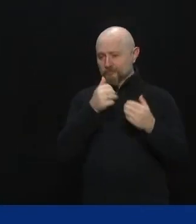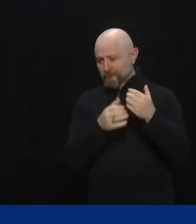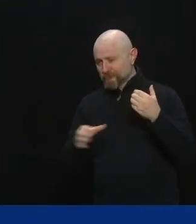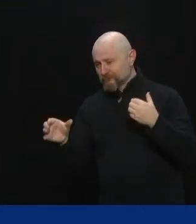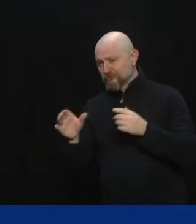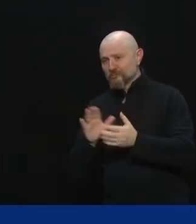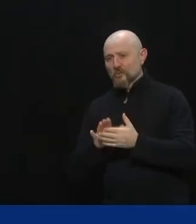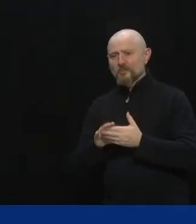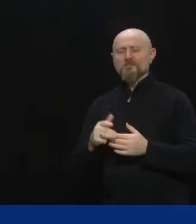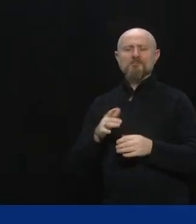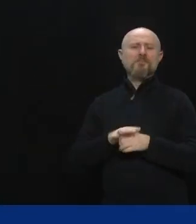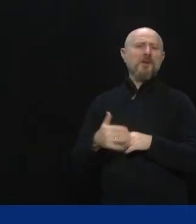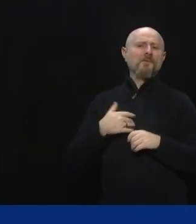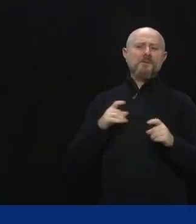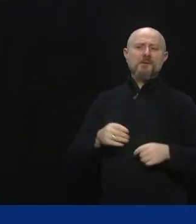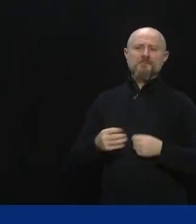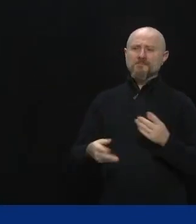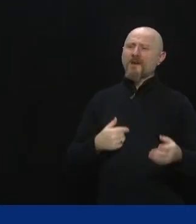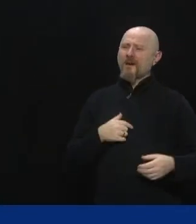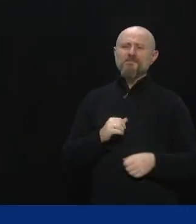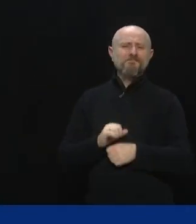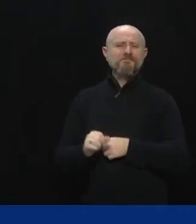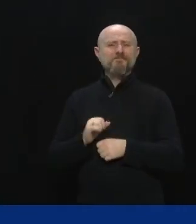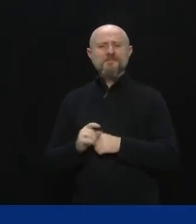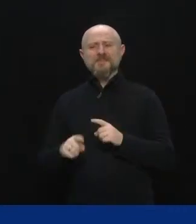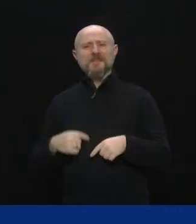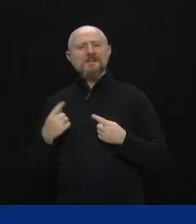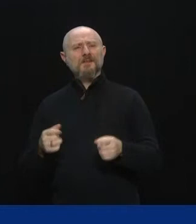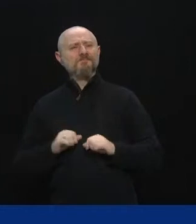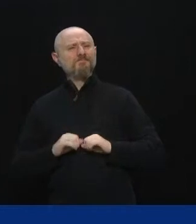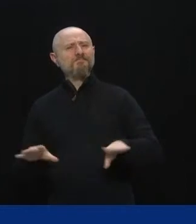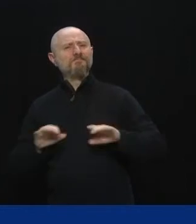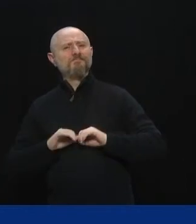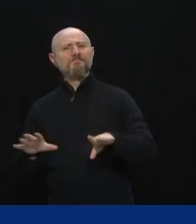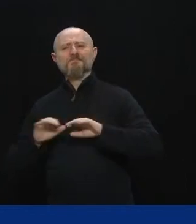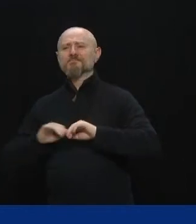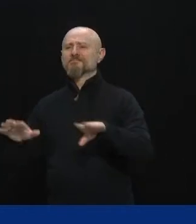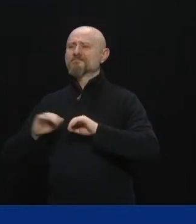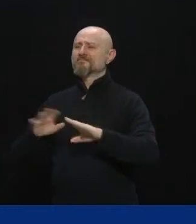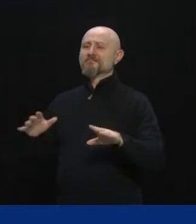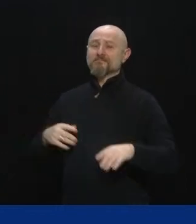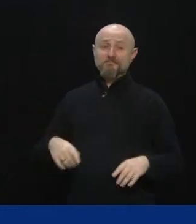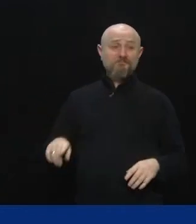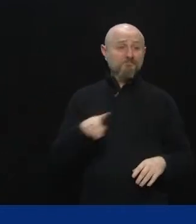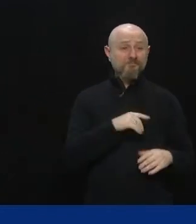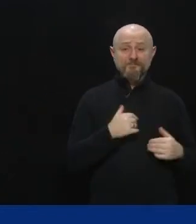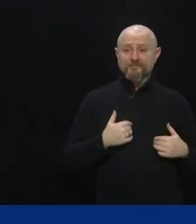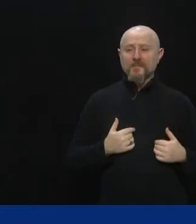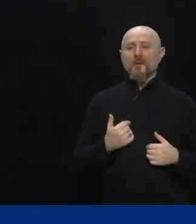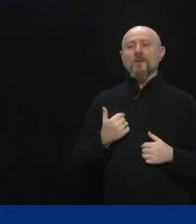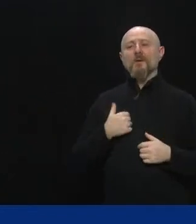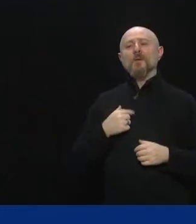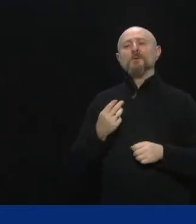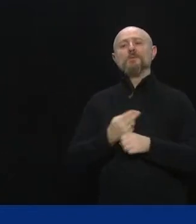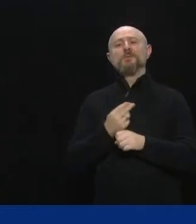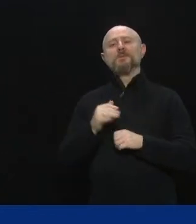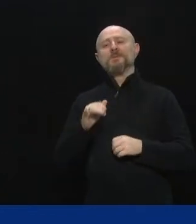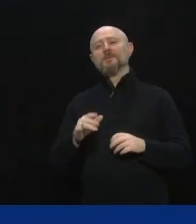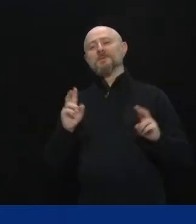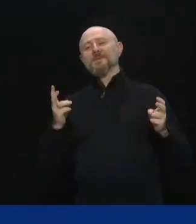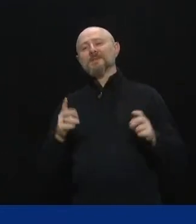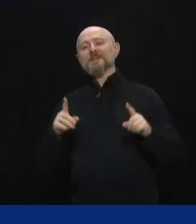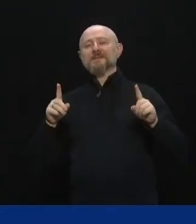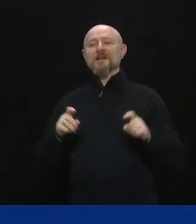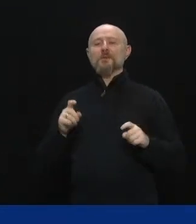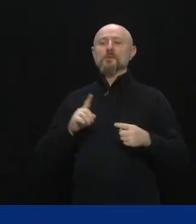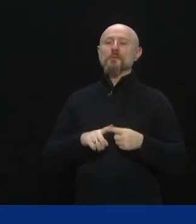major operation to get them deployed and out there, but now they have it to be able to implement the Test to Stay program, which we think is so important. And